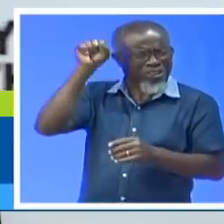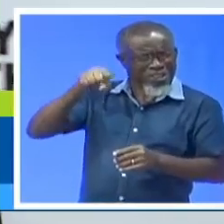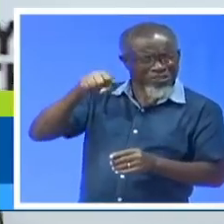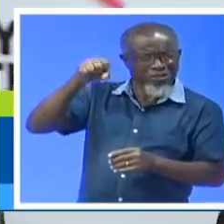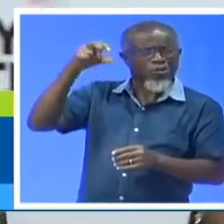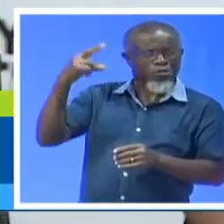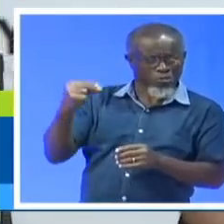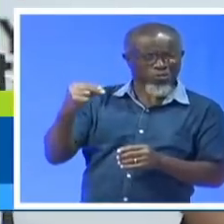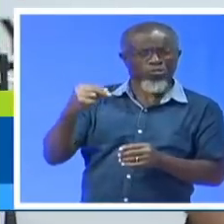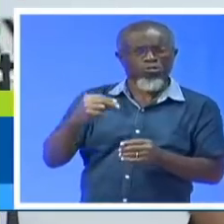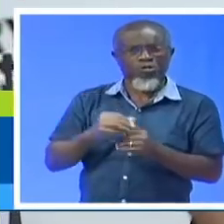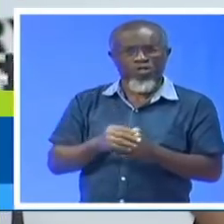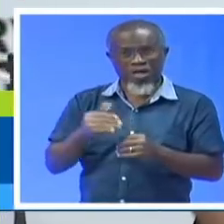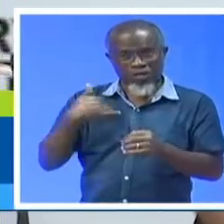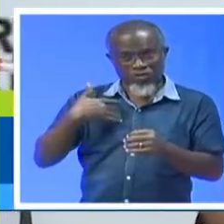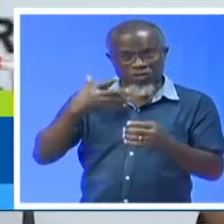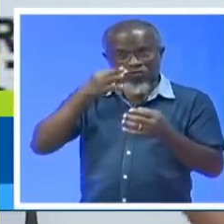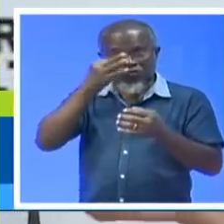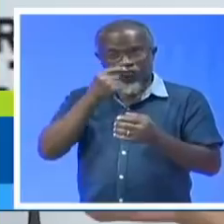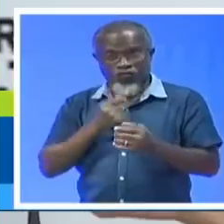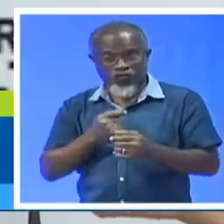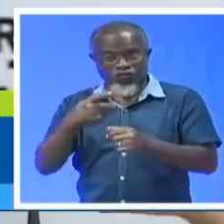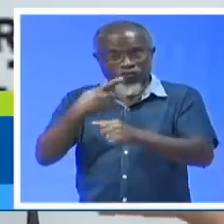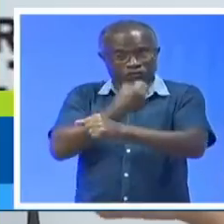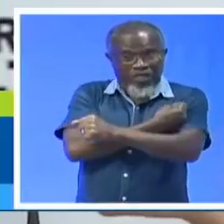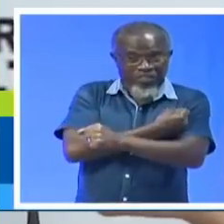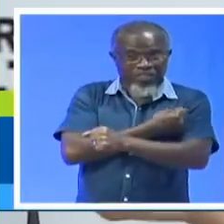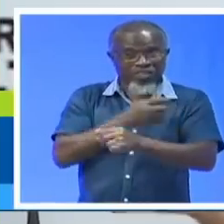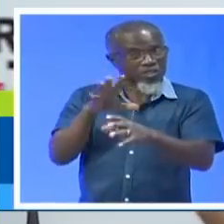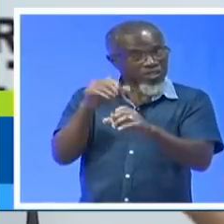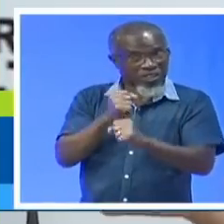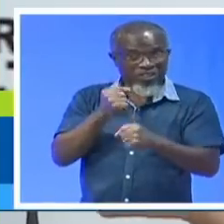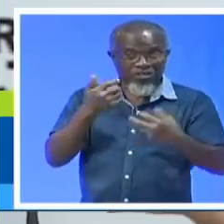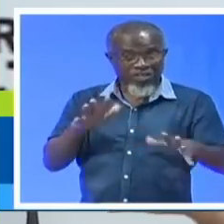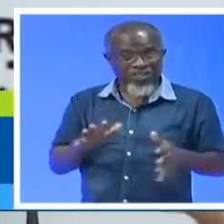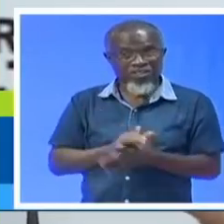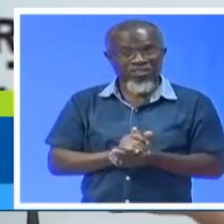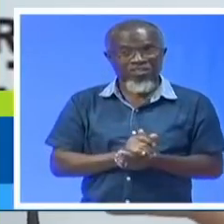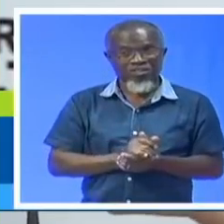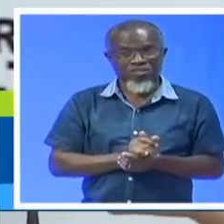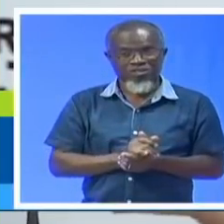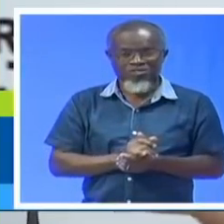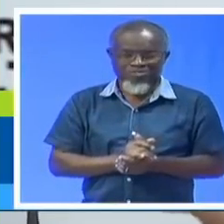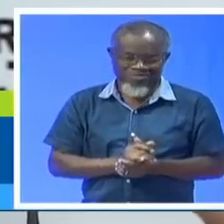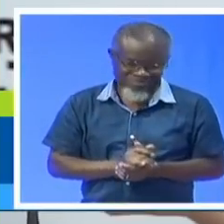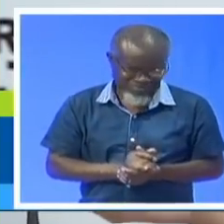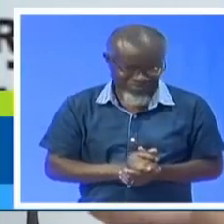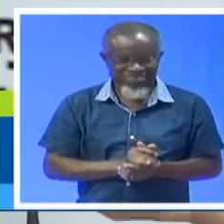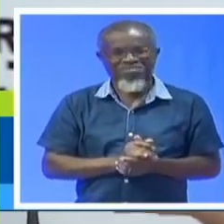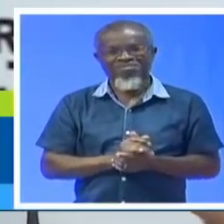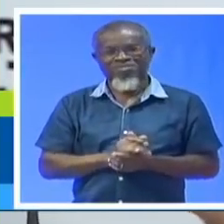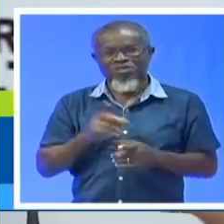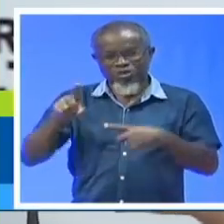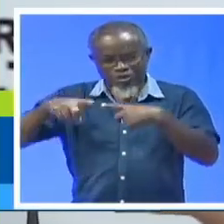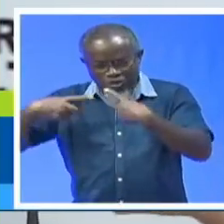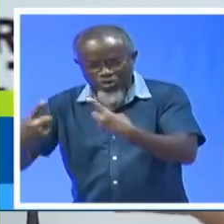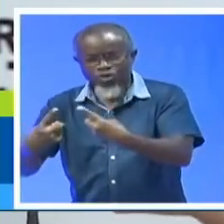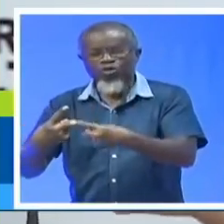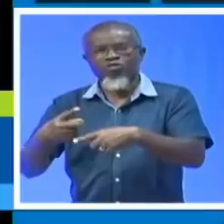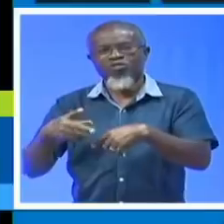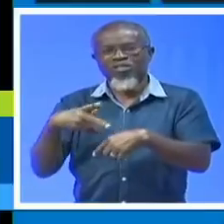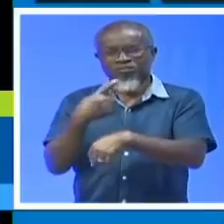you got your flu vaccine as yet? Prior, oh God, we go fall out. Go for your flu vaccine, now,